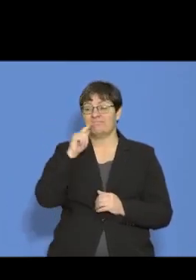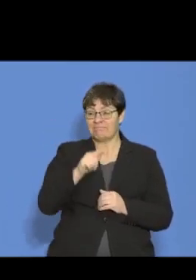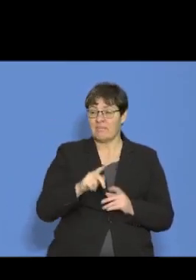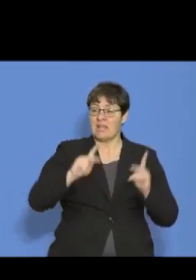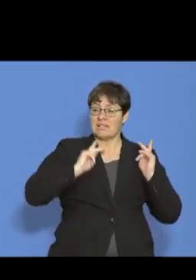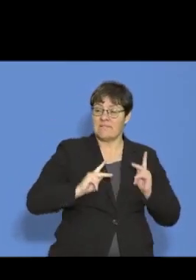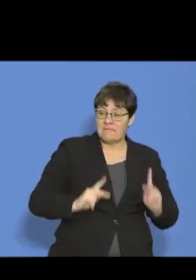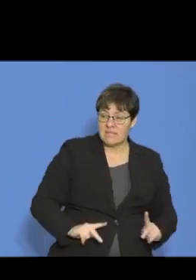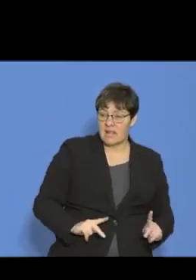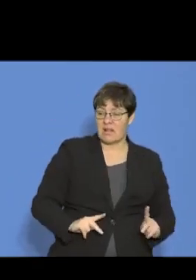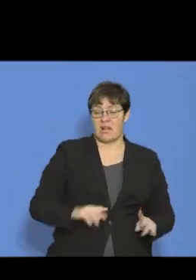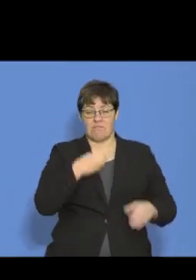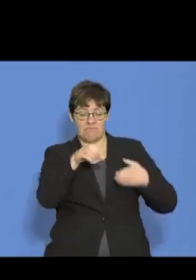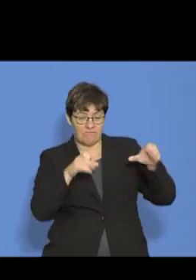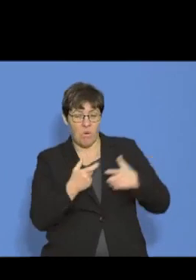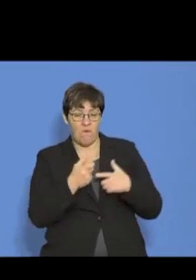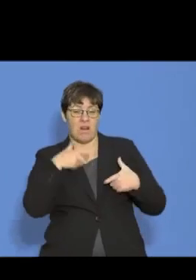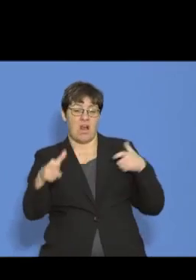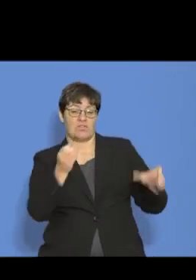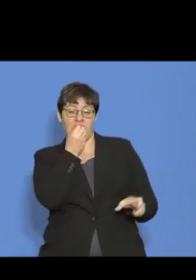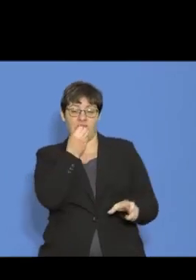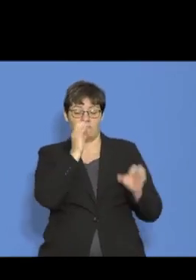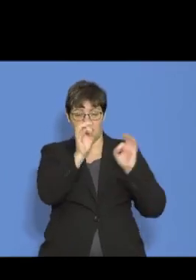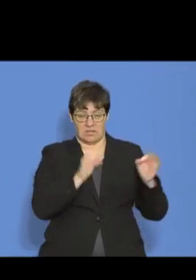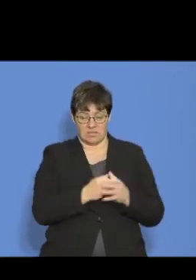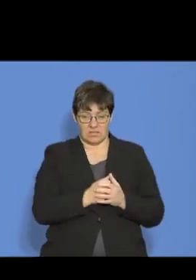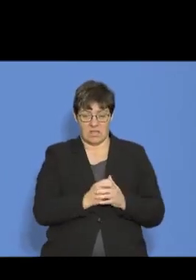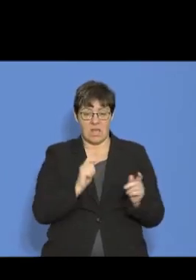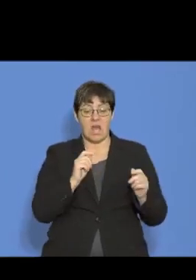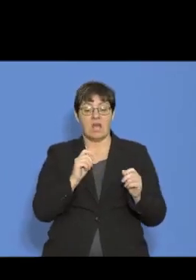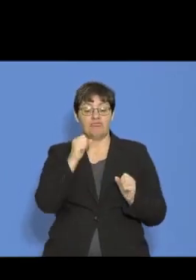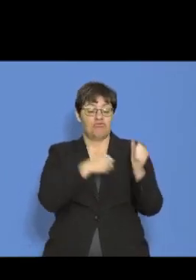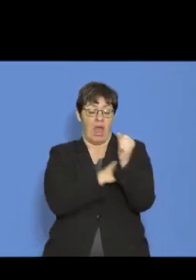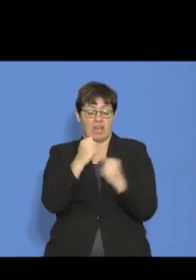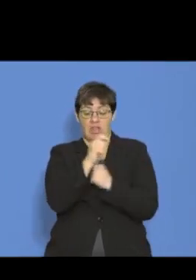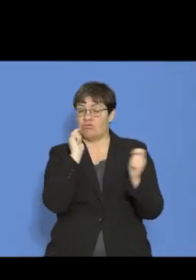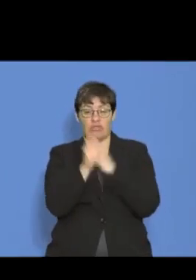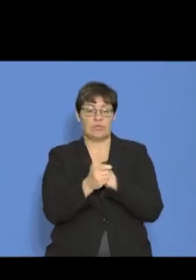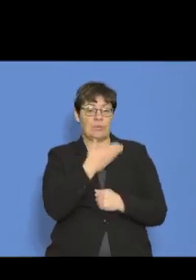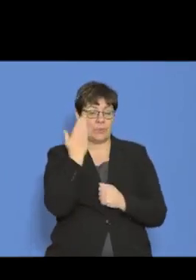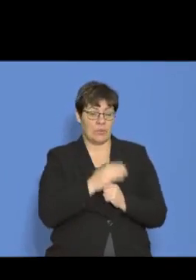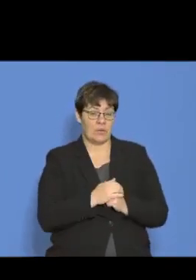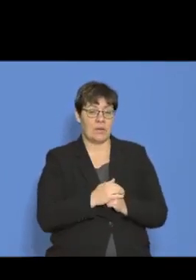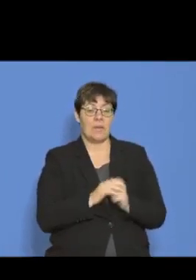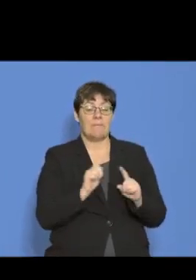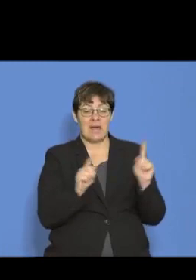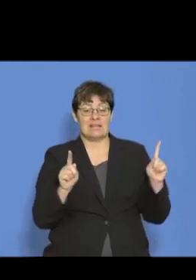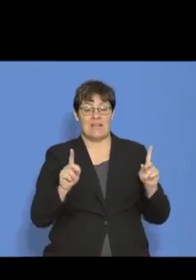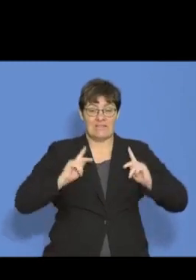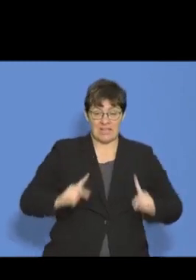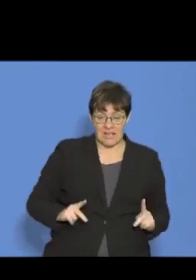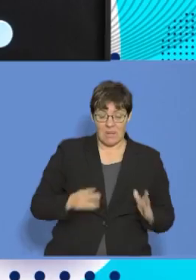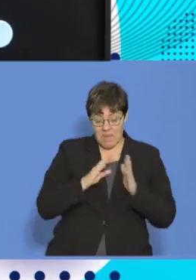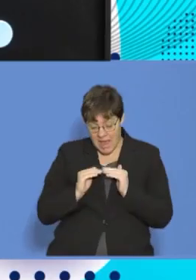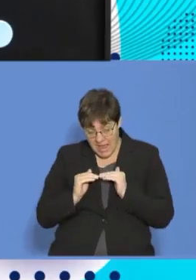physical breakdown of the large food particles. We do not alter the chemical structure, but what it does is that